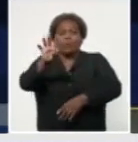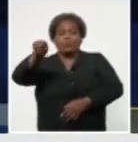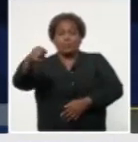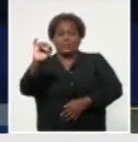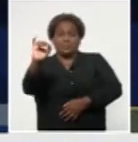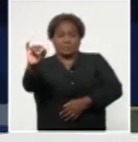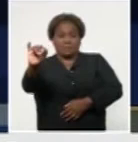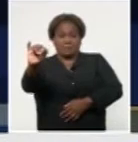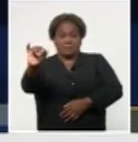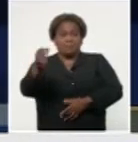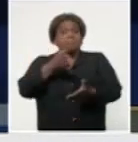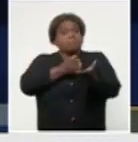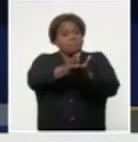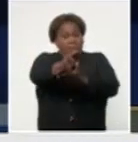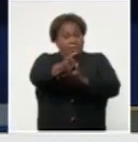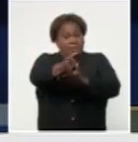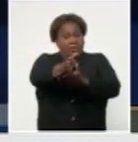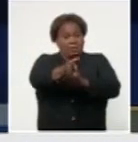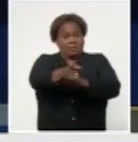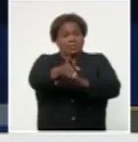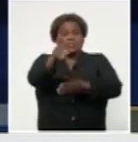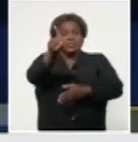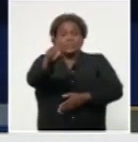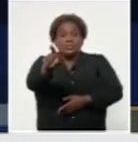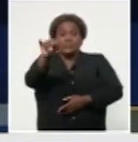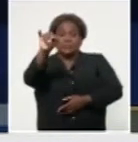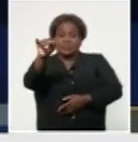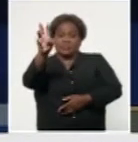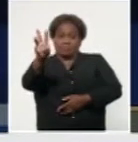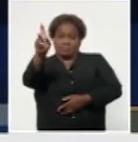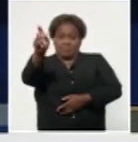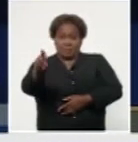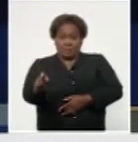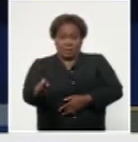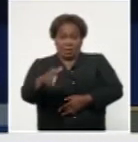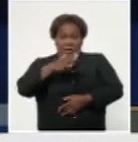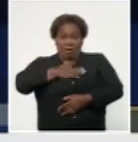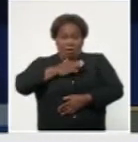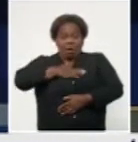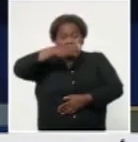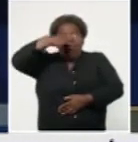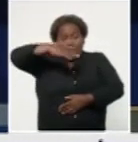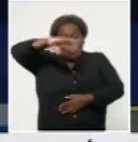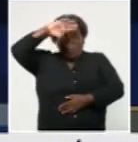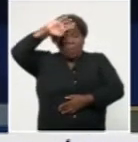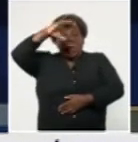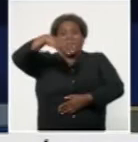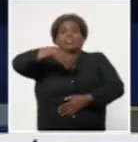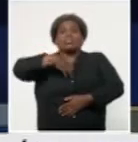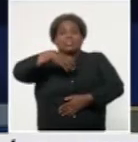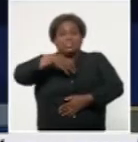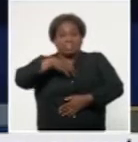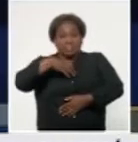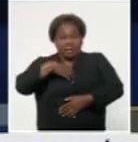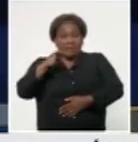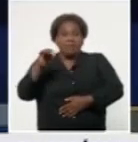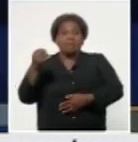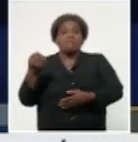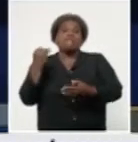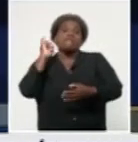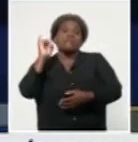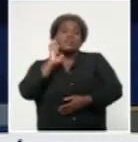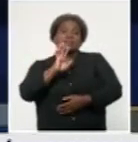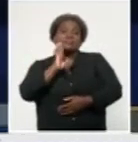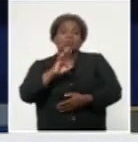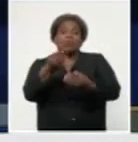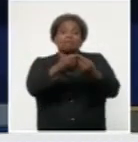that's 44.6%. And with the source of infection abroad, the same number remains unchanged,